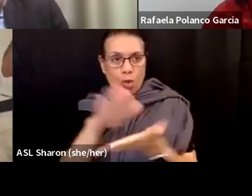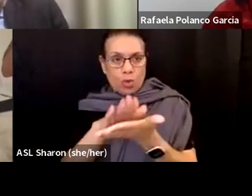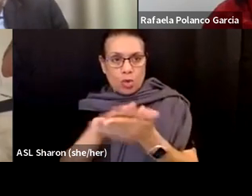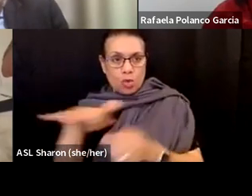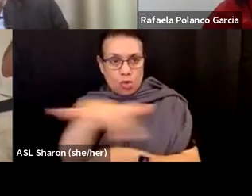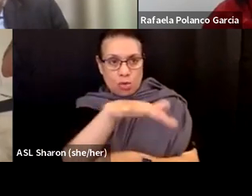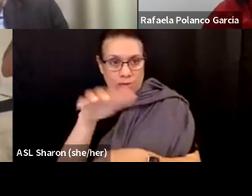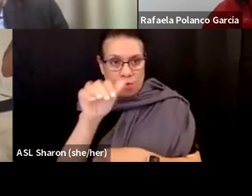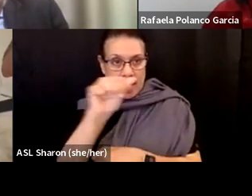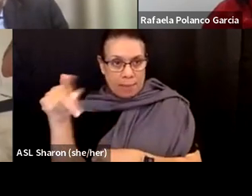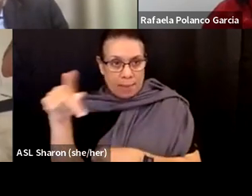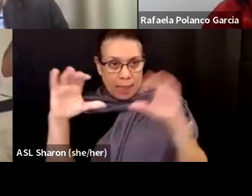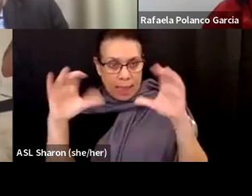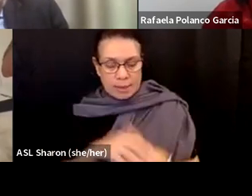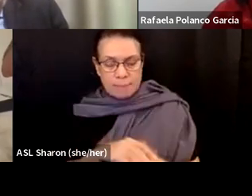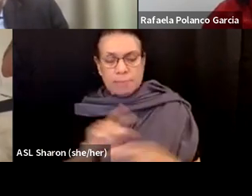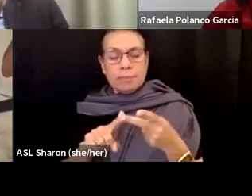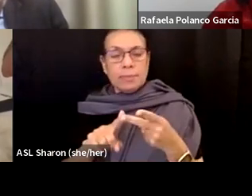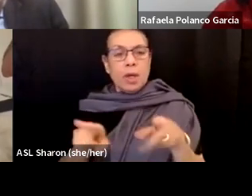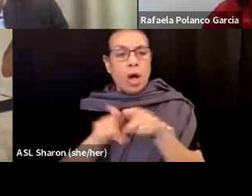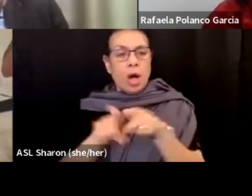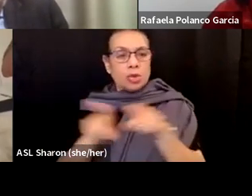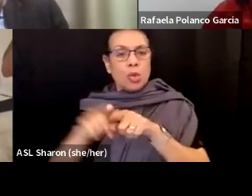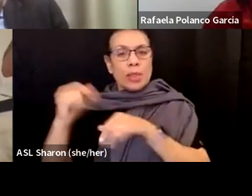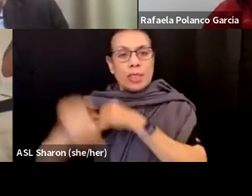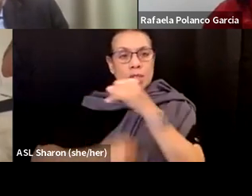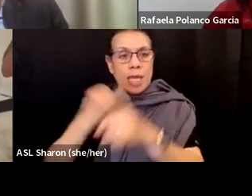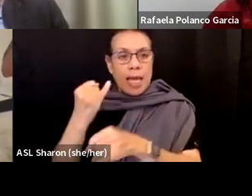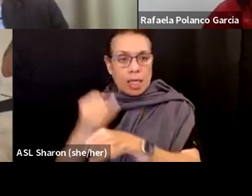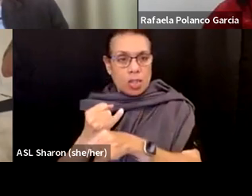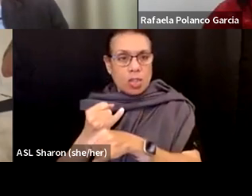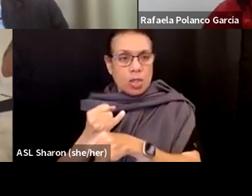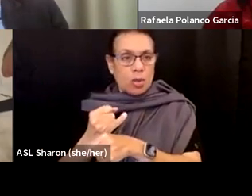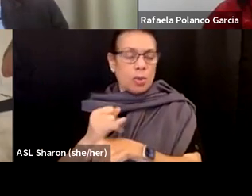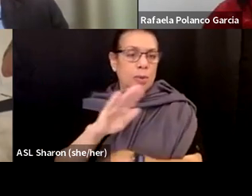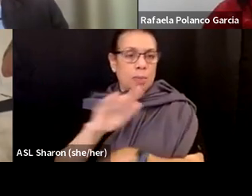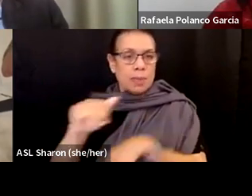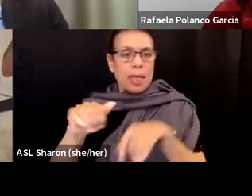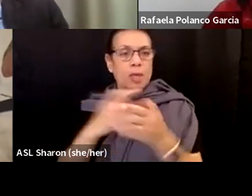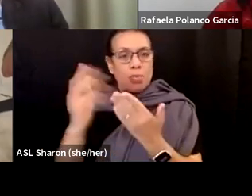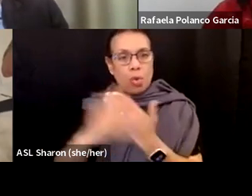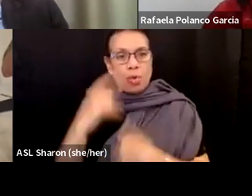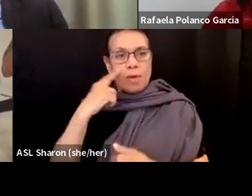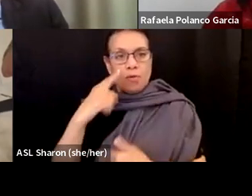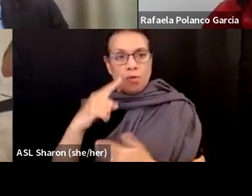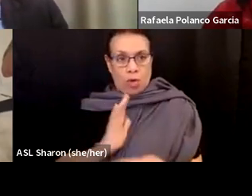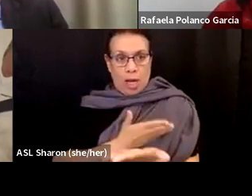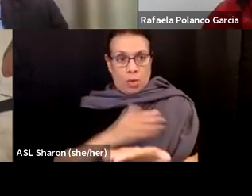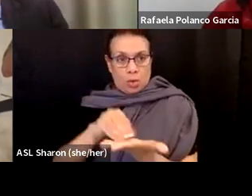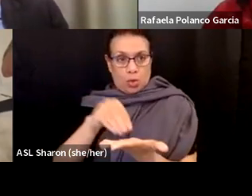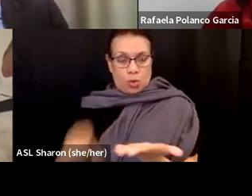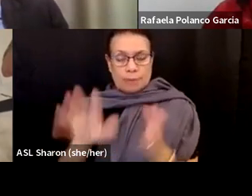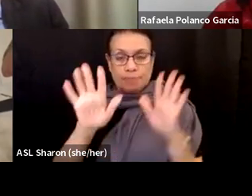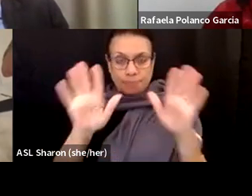also increasing international baccalaureate programming for for our students i would like to